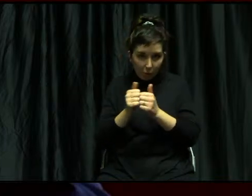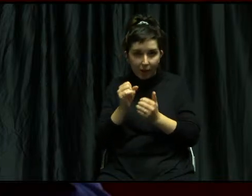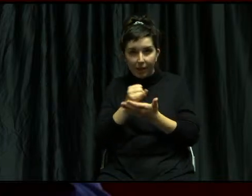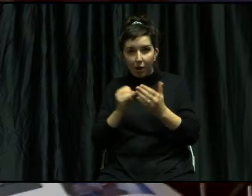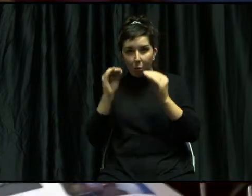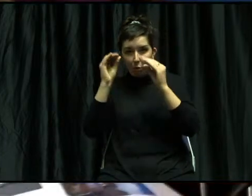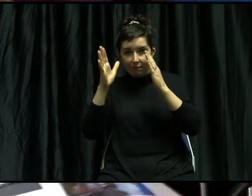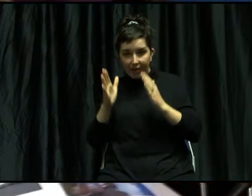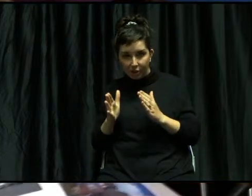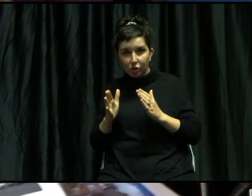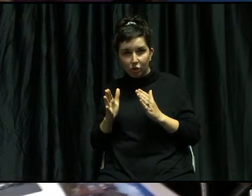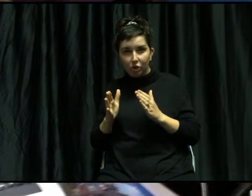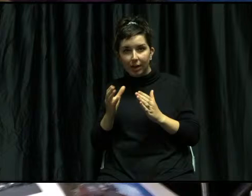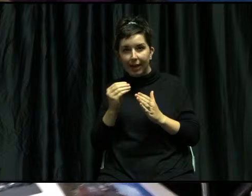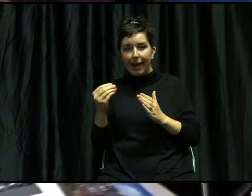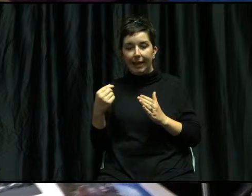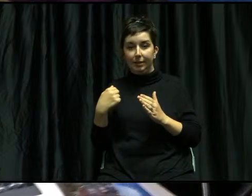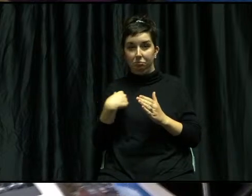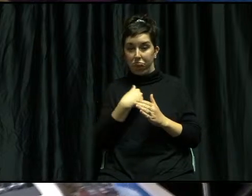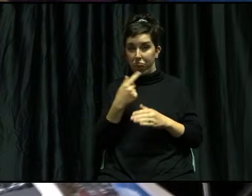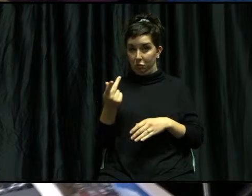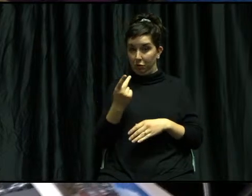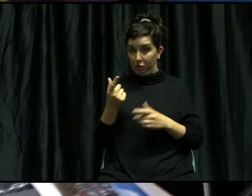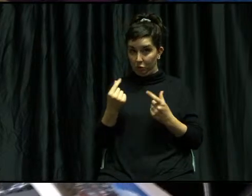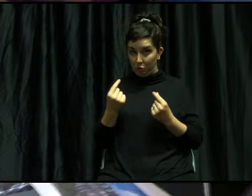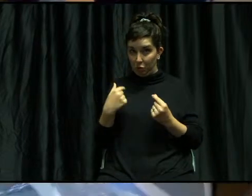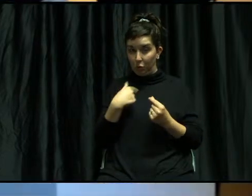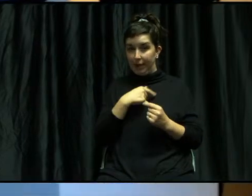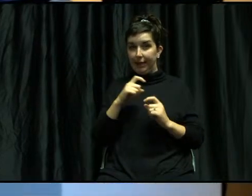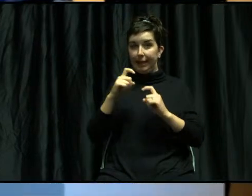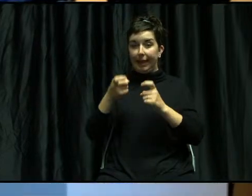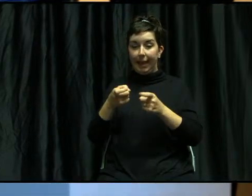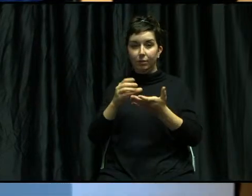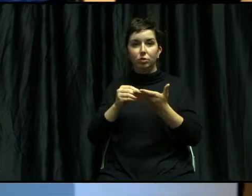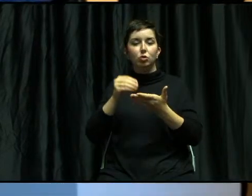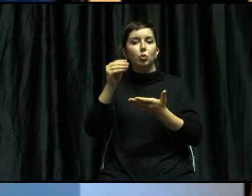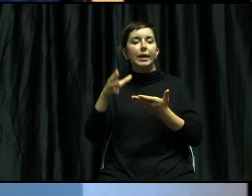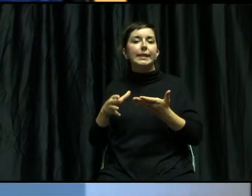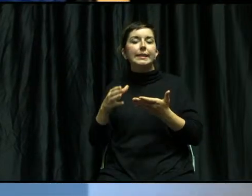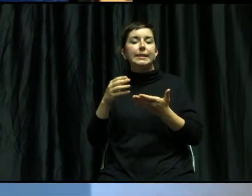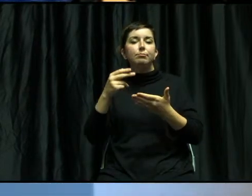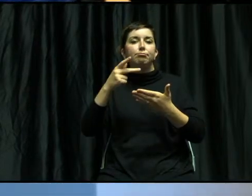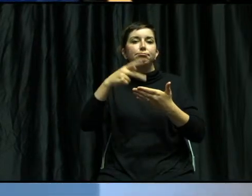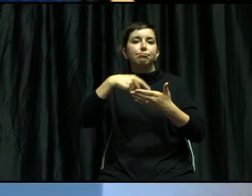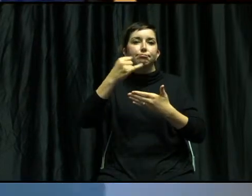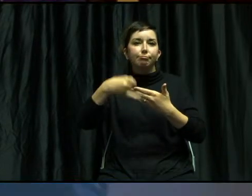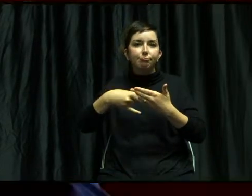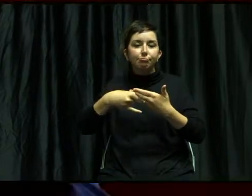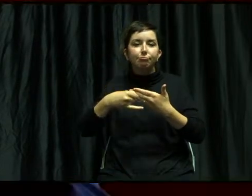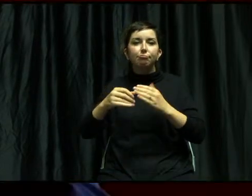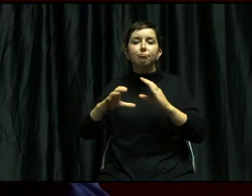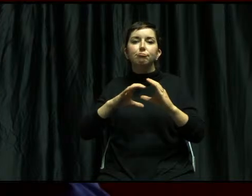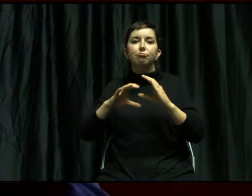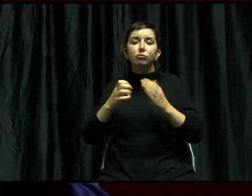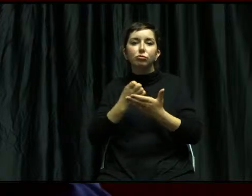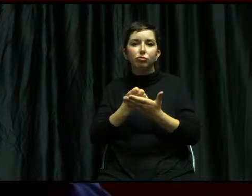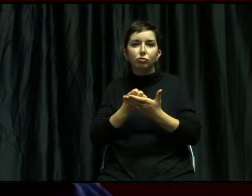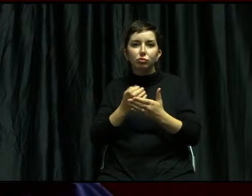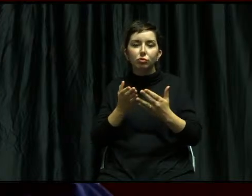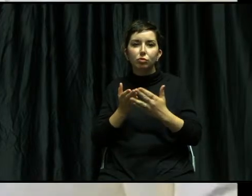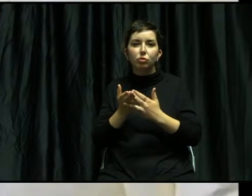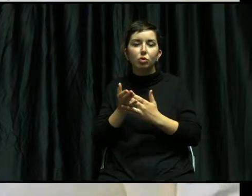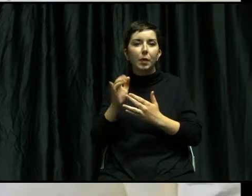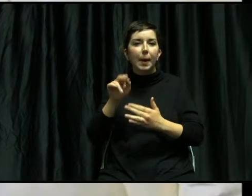Stevenson, and we gave the students a project of communicating economic concepts through